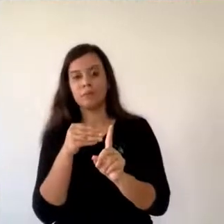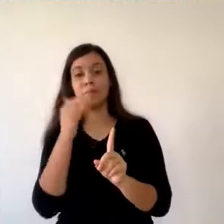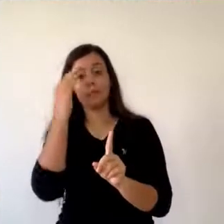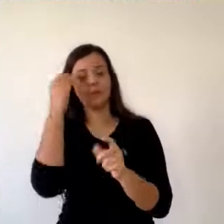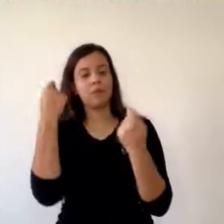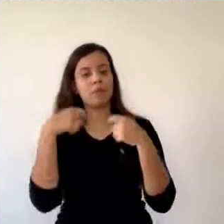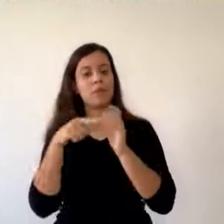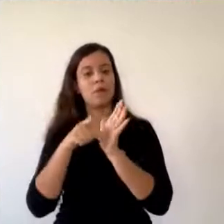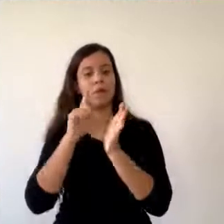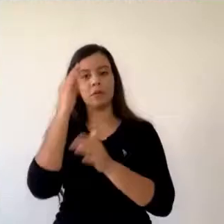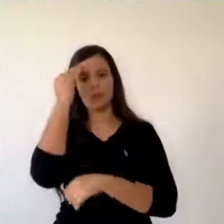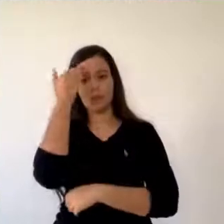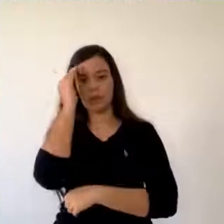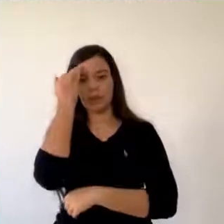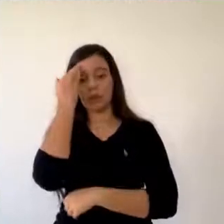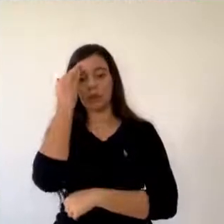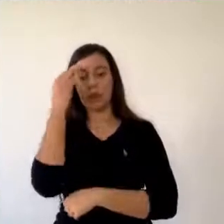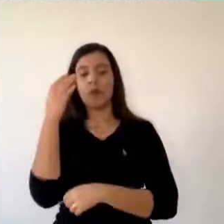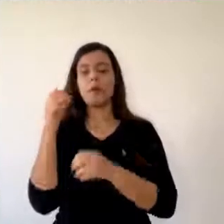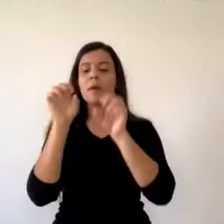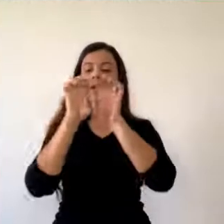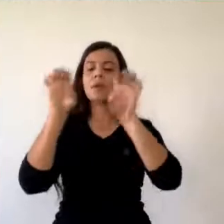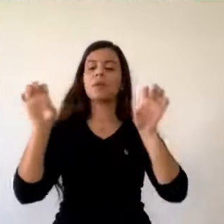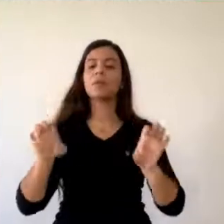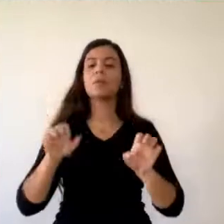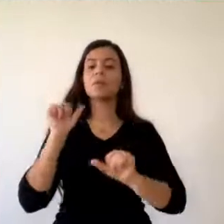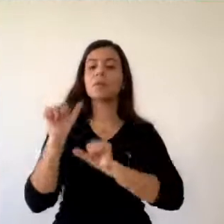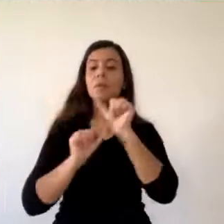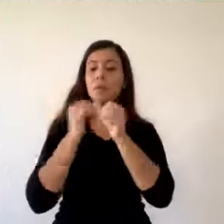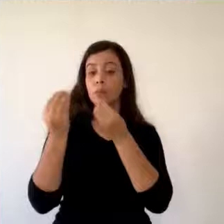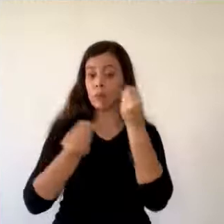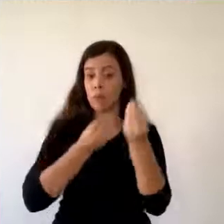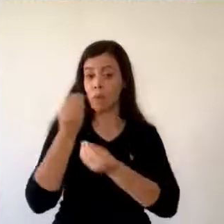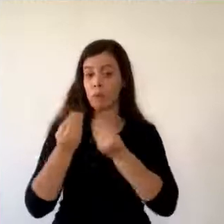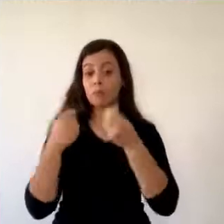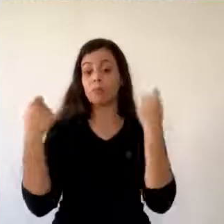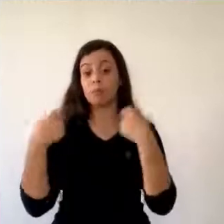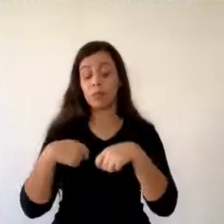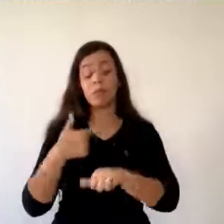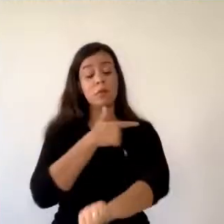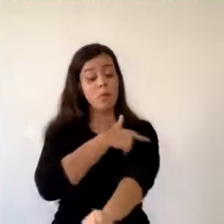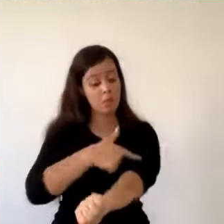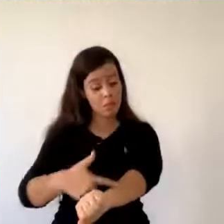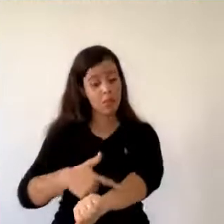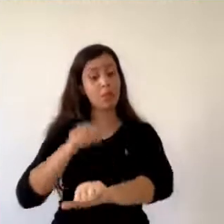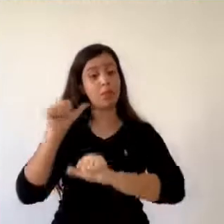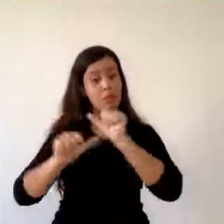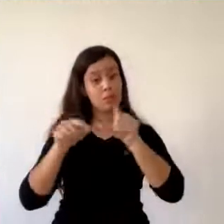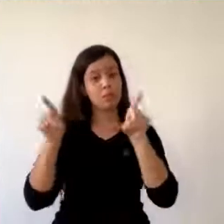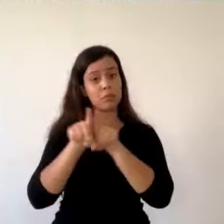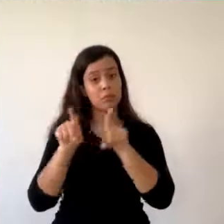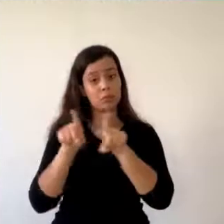to change this structure, we need to change completely the way we